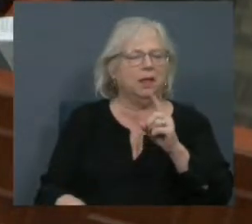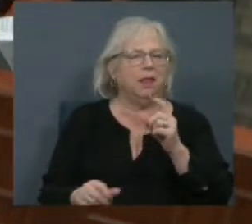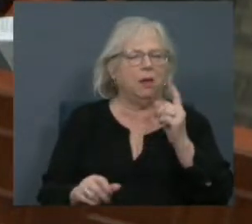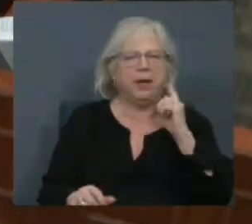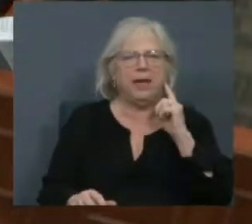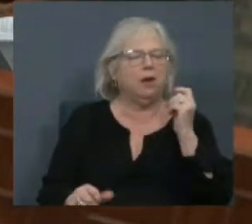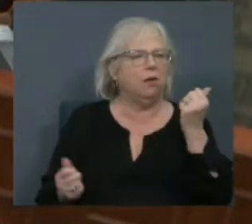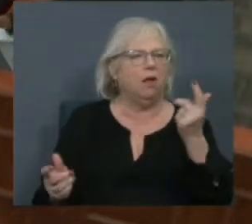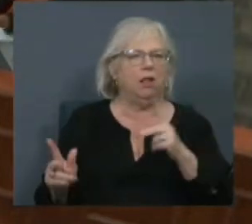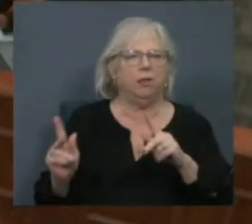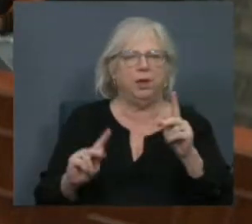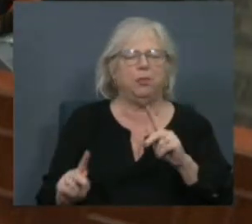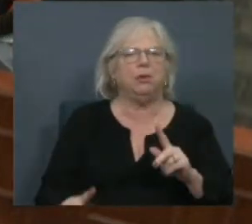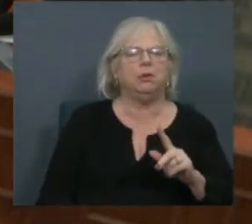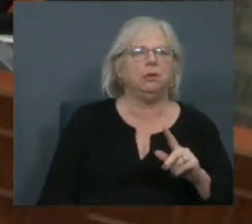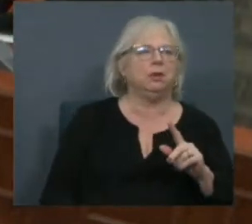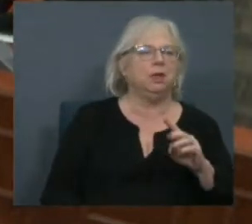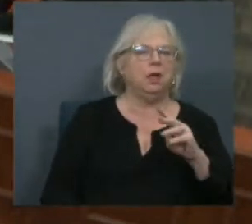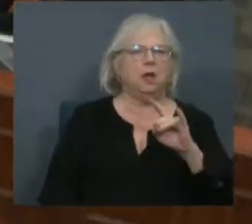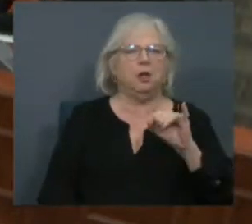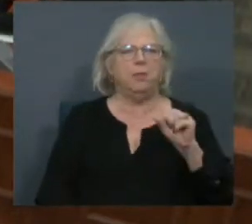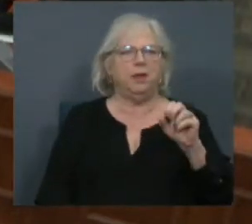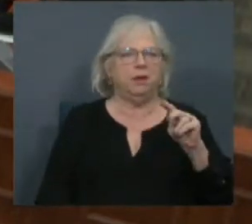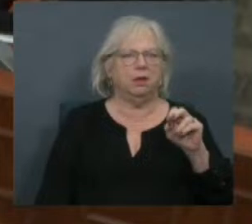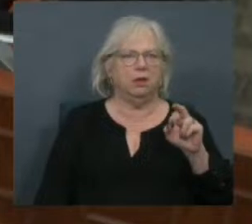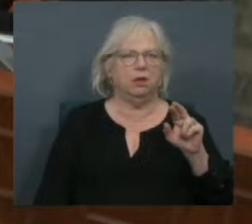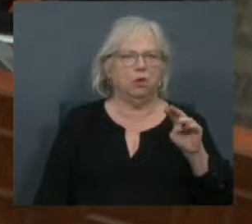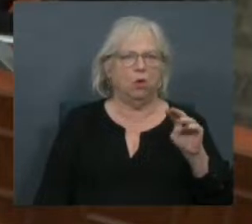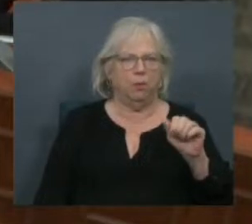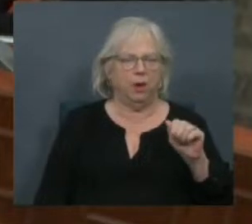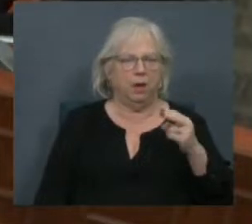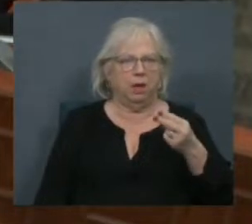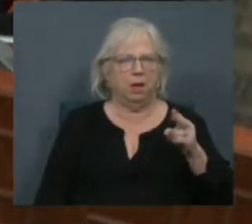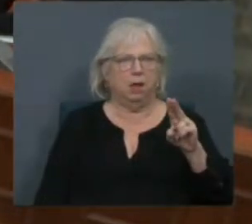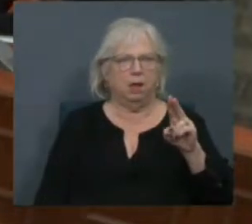heard. Ms. Norma Huffman.